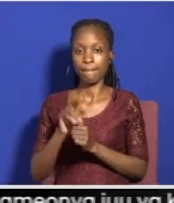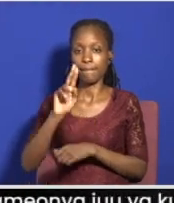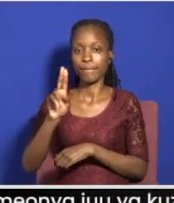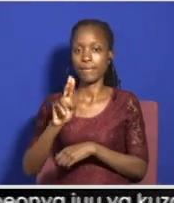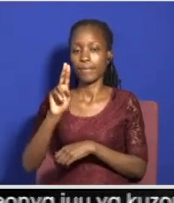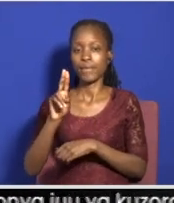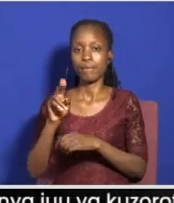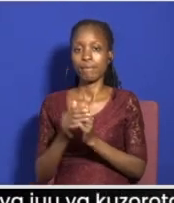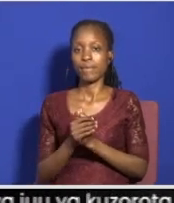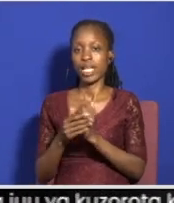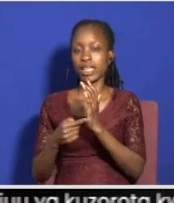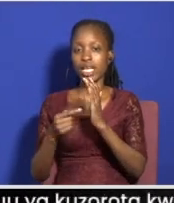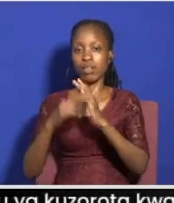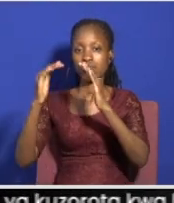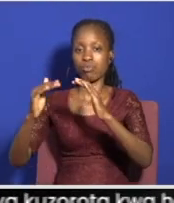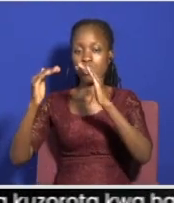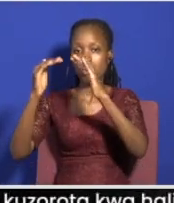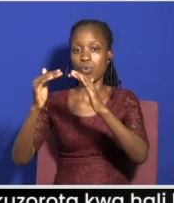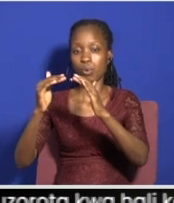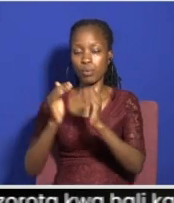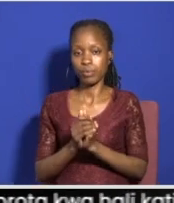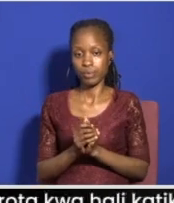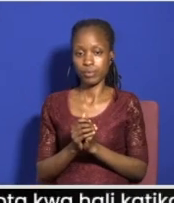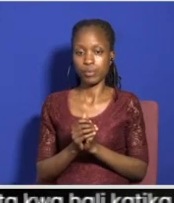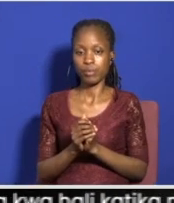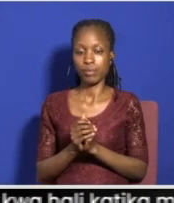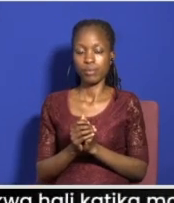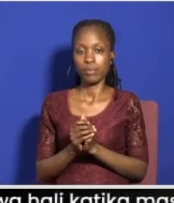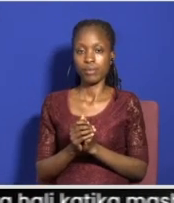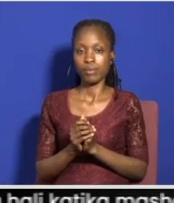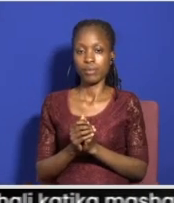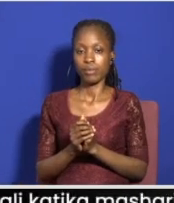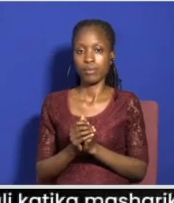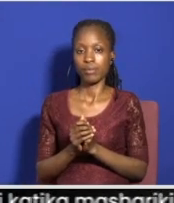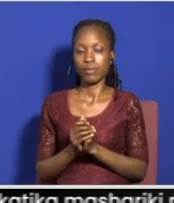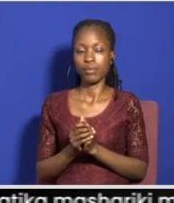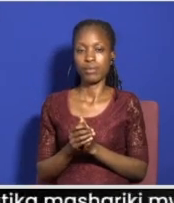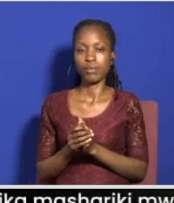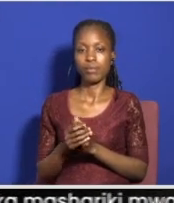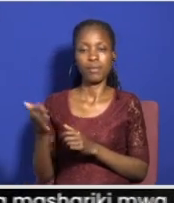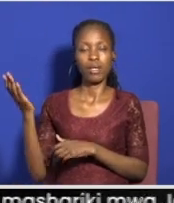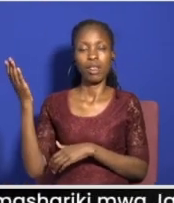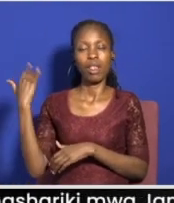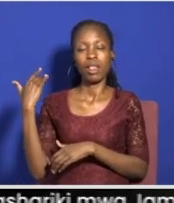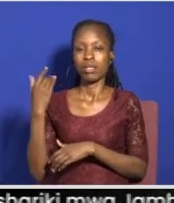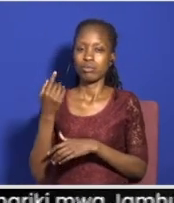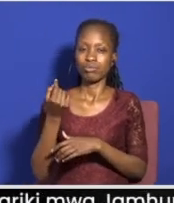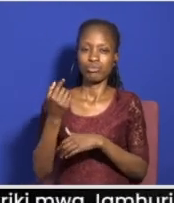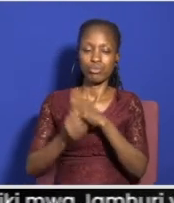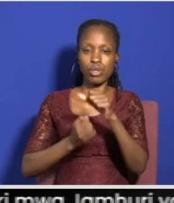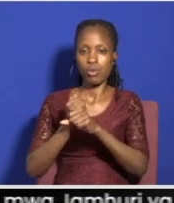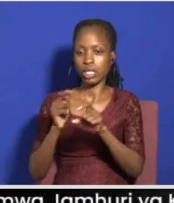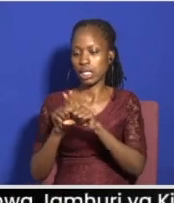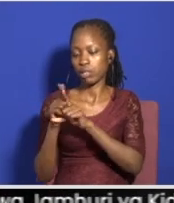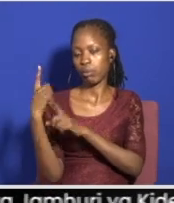leap, digital advancement in technology in the last sort of few years. Even in the